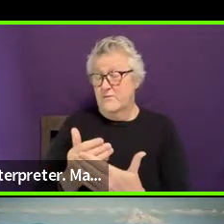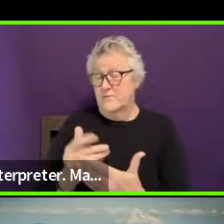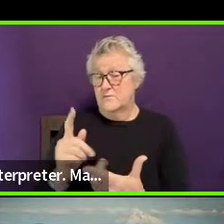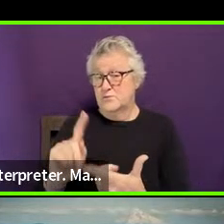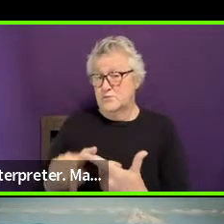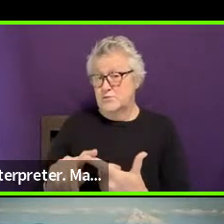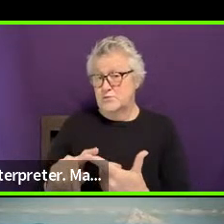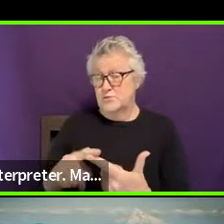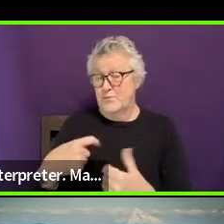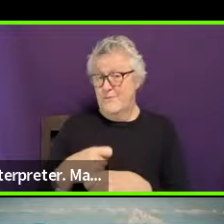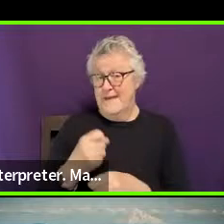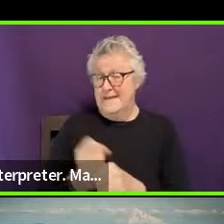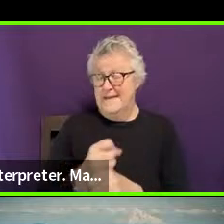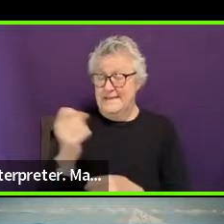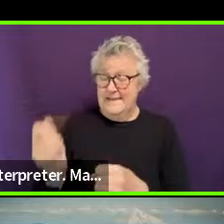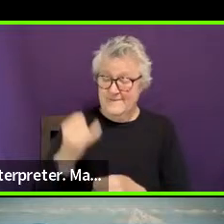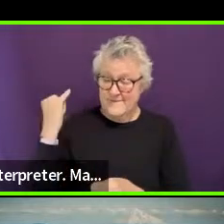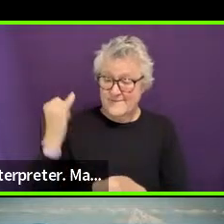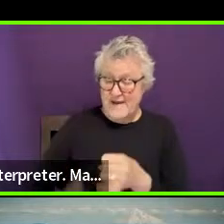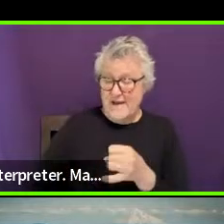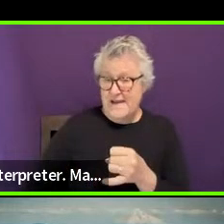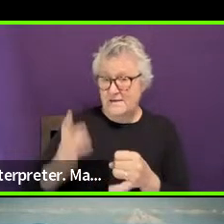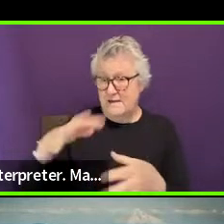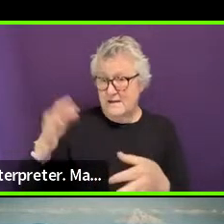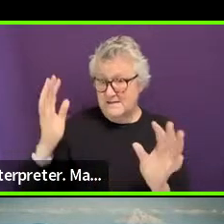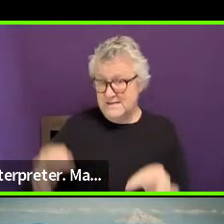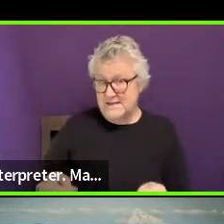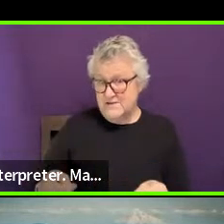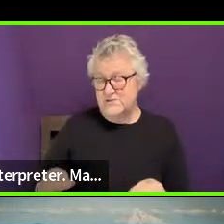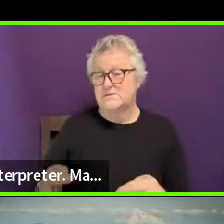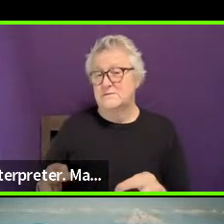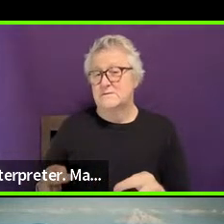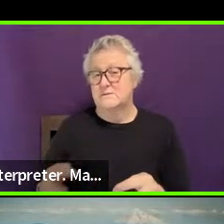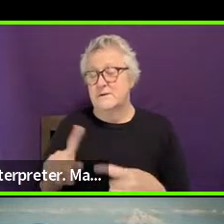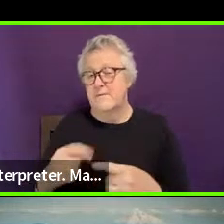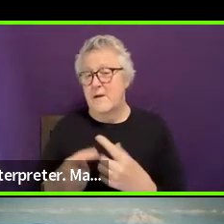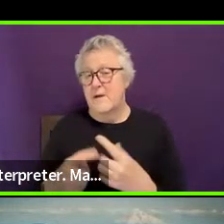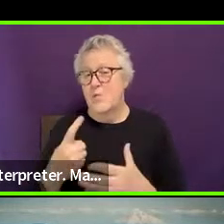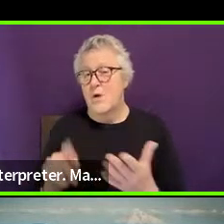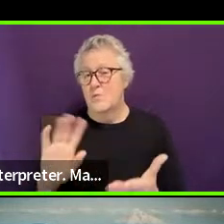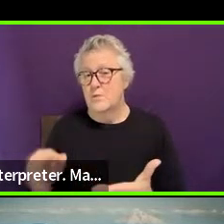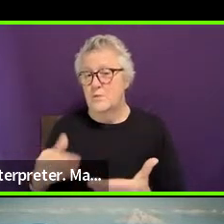the final identification of the locally preferred alternative that we're going to recommend?